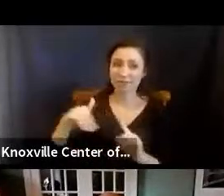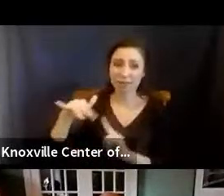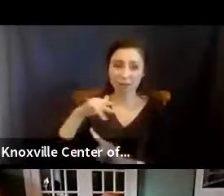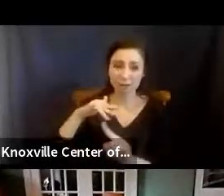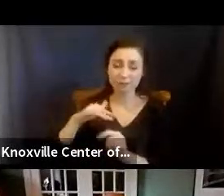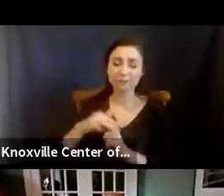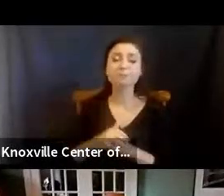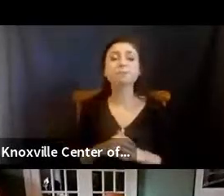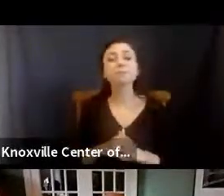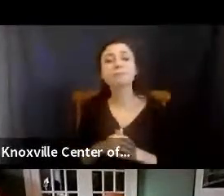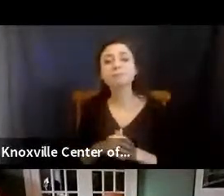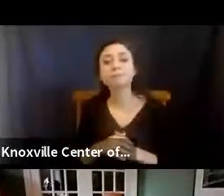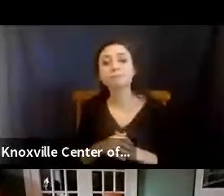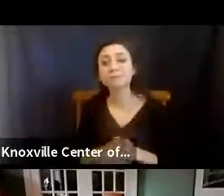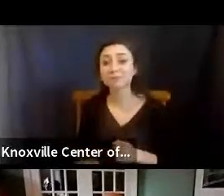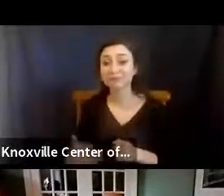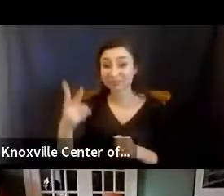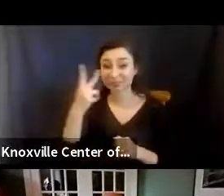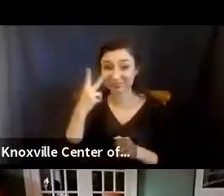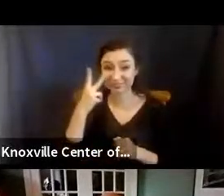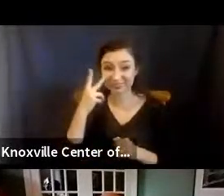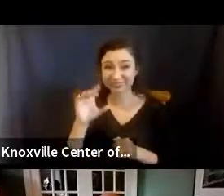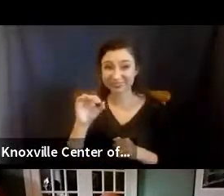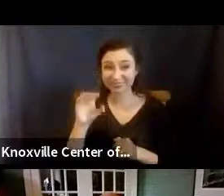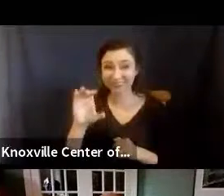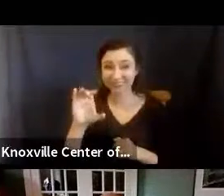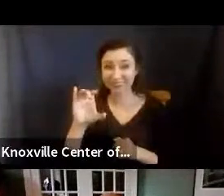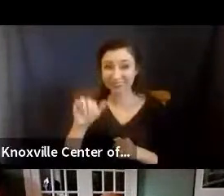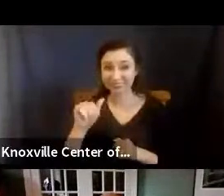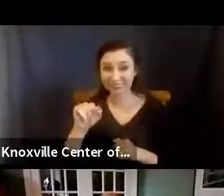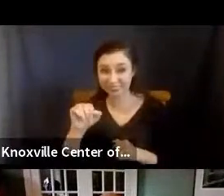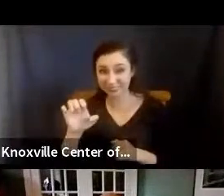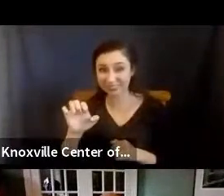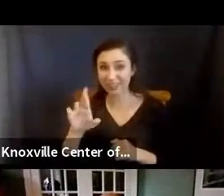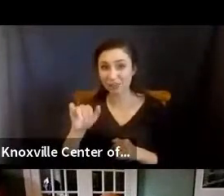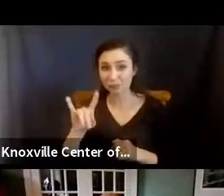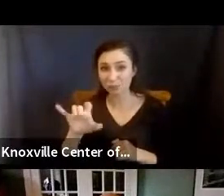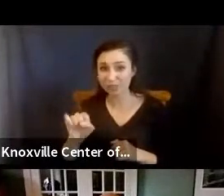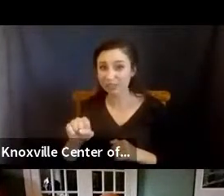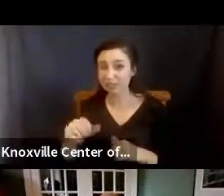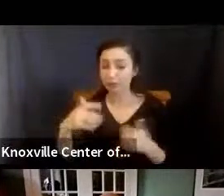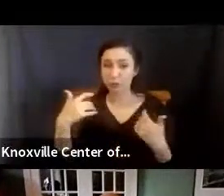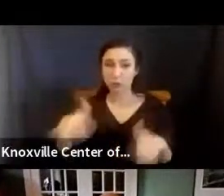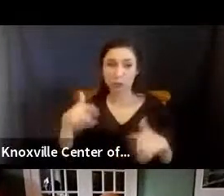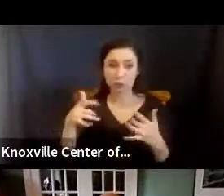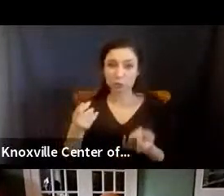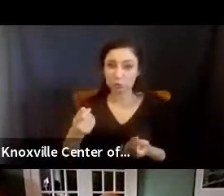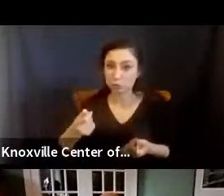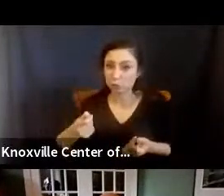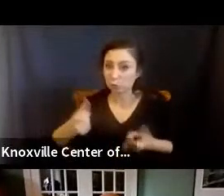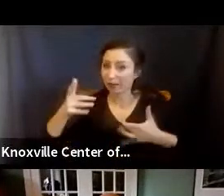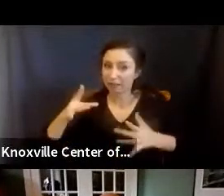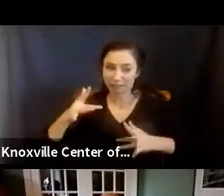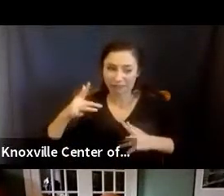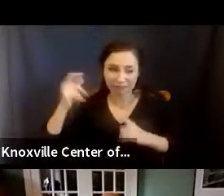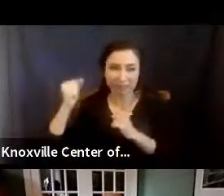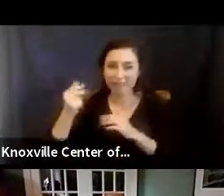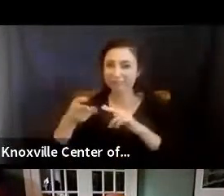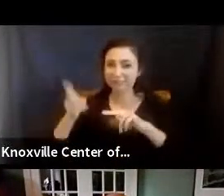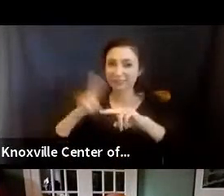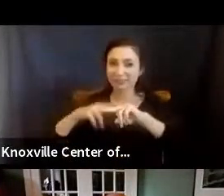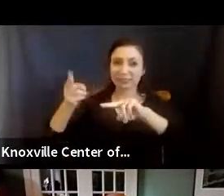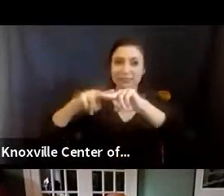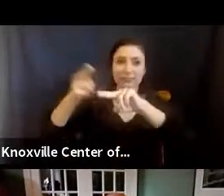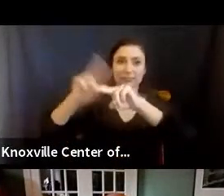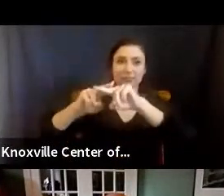is case rates that are just really impressive. They're stunning how fast that now that it doesn't